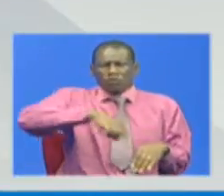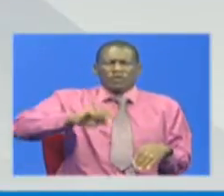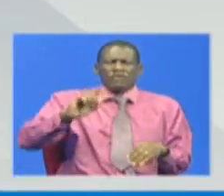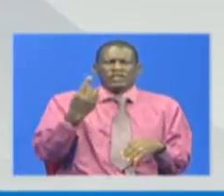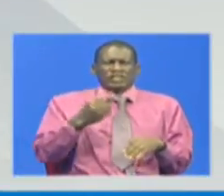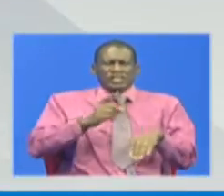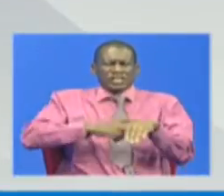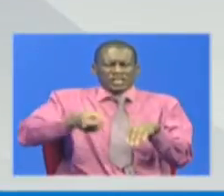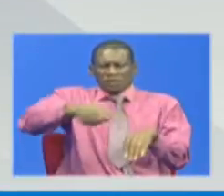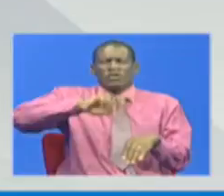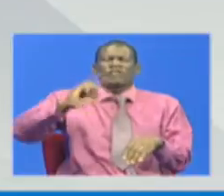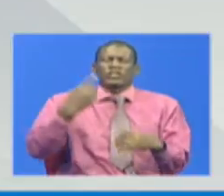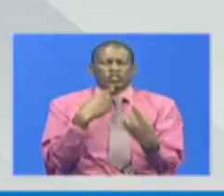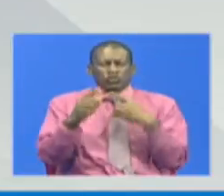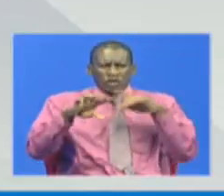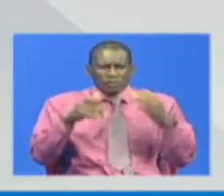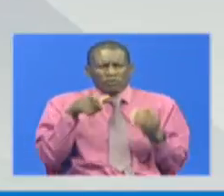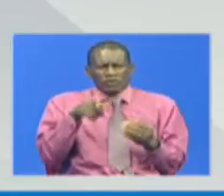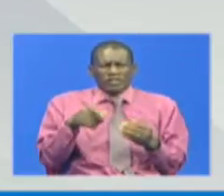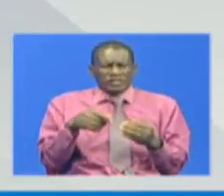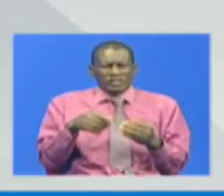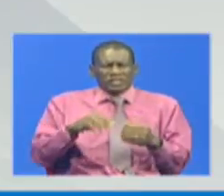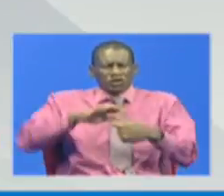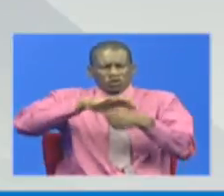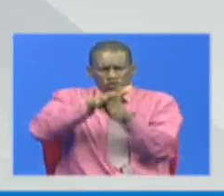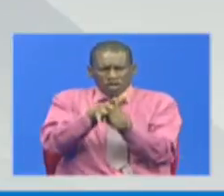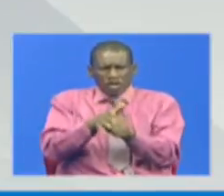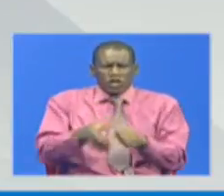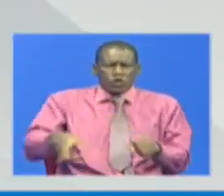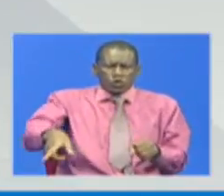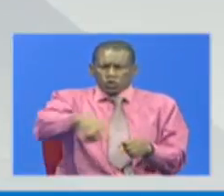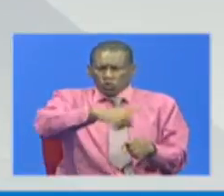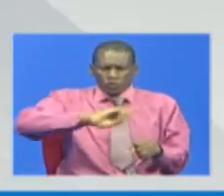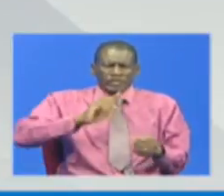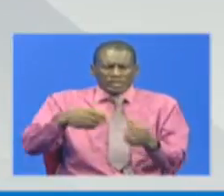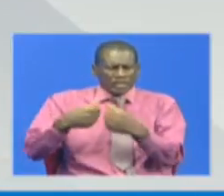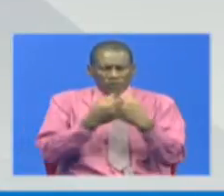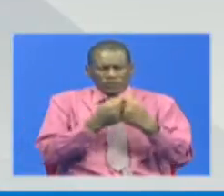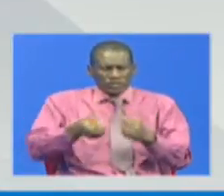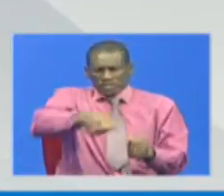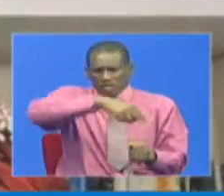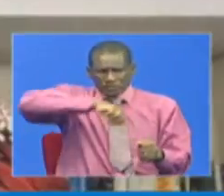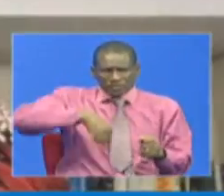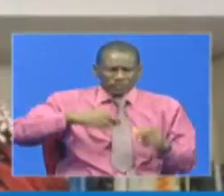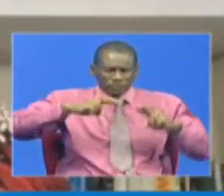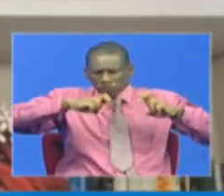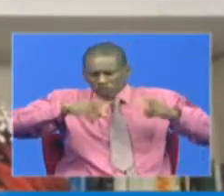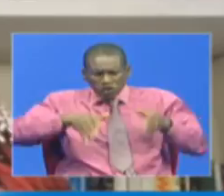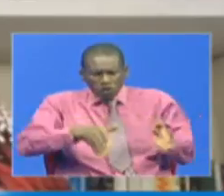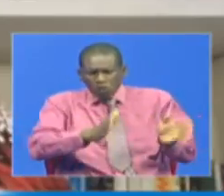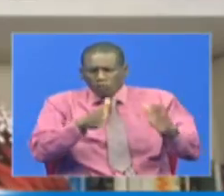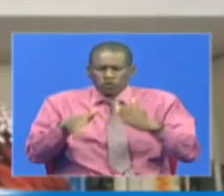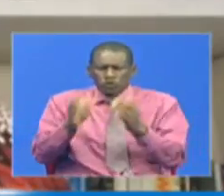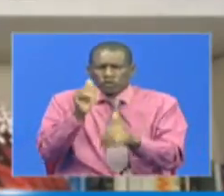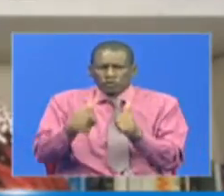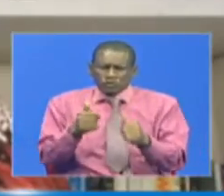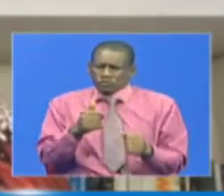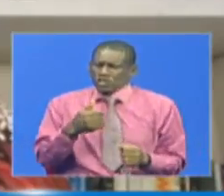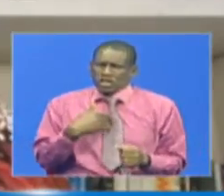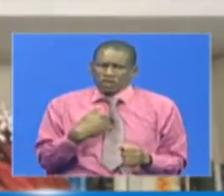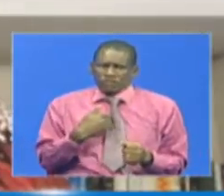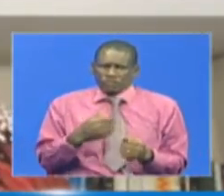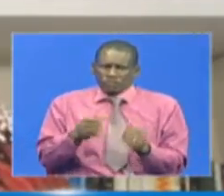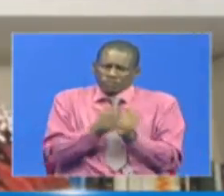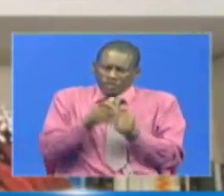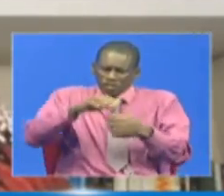When we first spoke about this crisis, we said and we challenged ourselves to look at the opportunities it has presented.